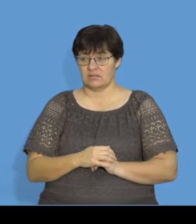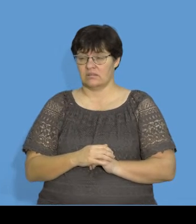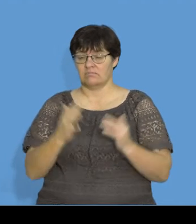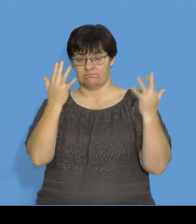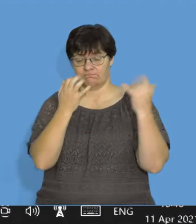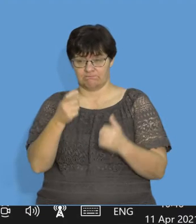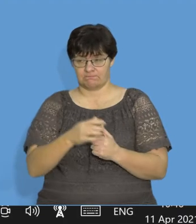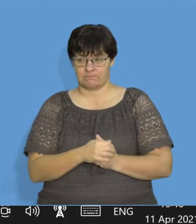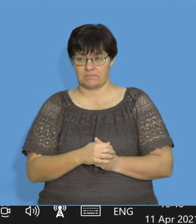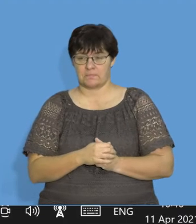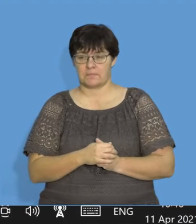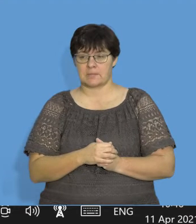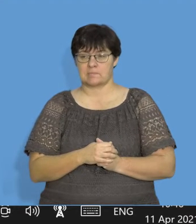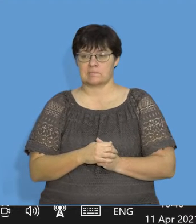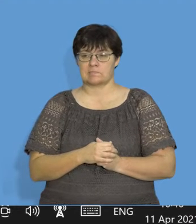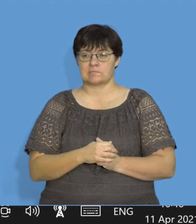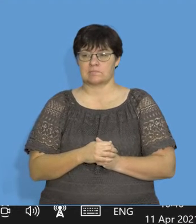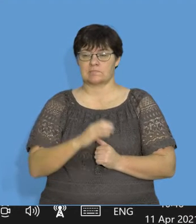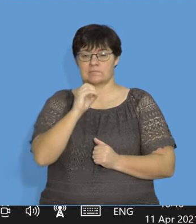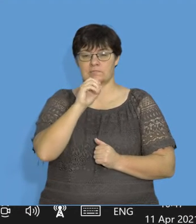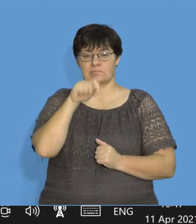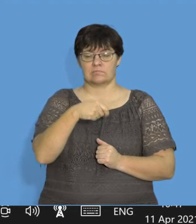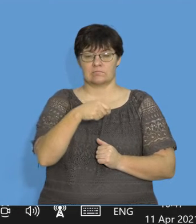Let's calculate that quickly.